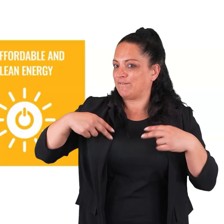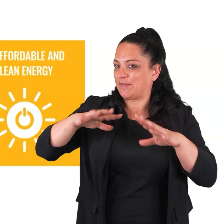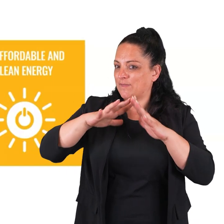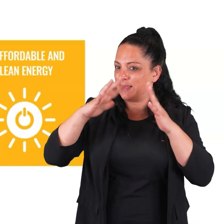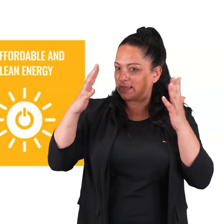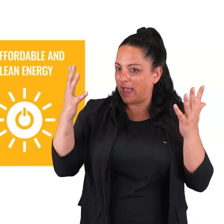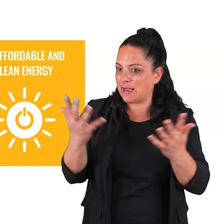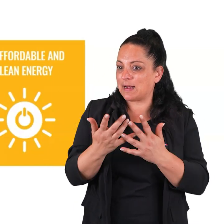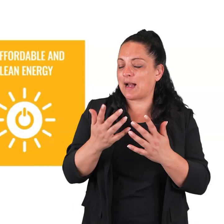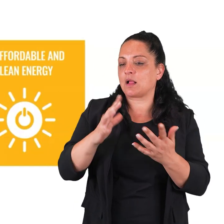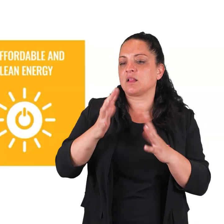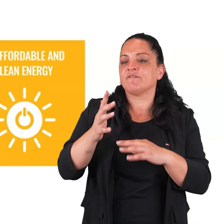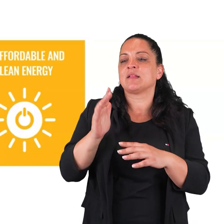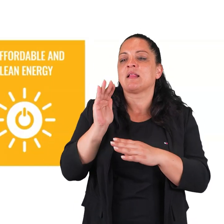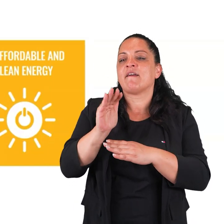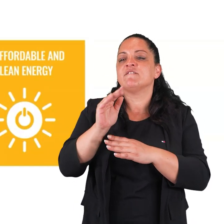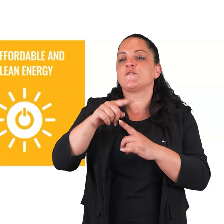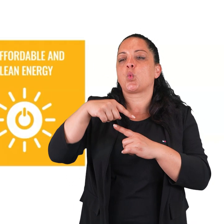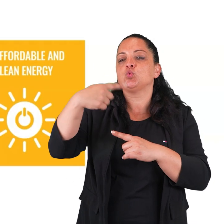can sustain